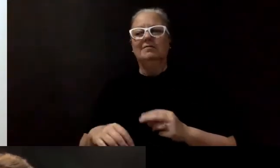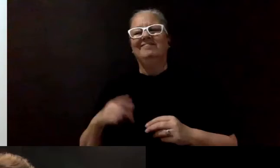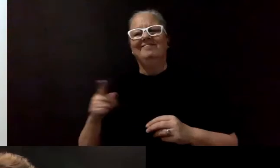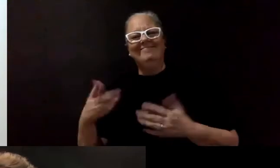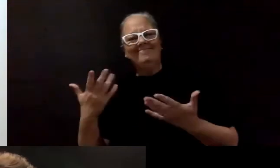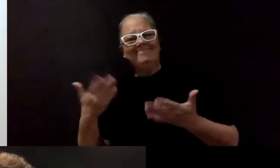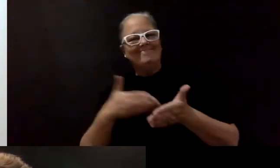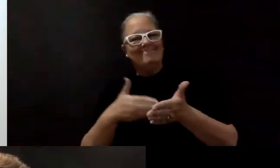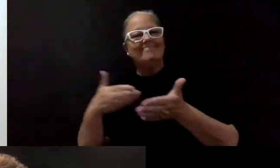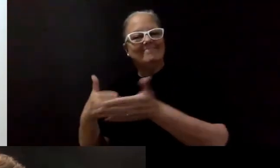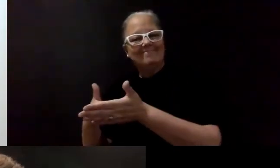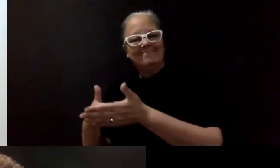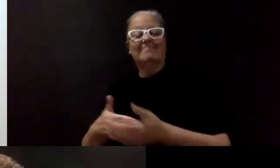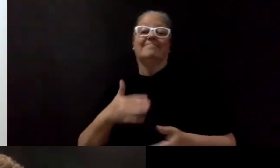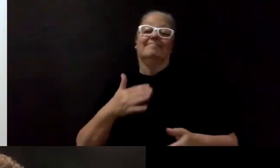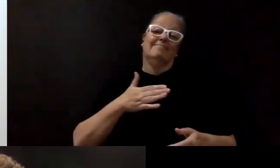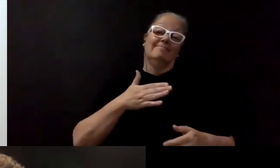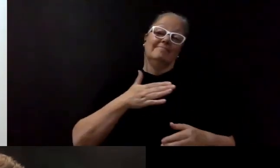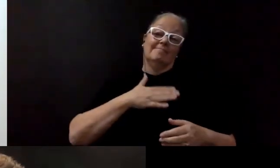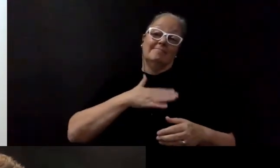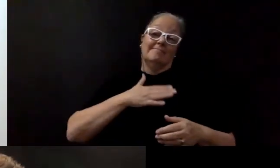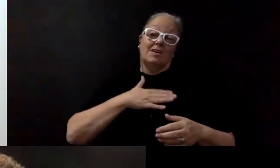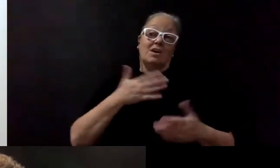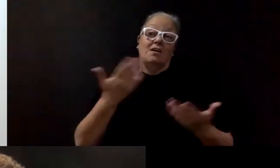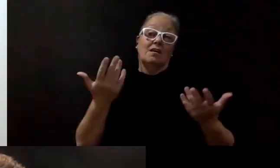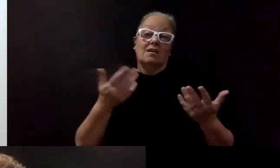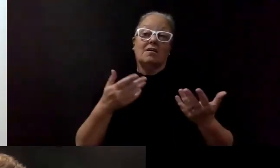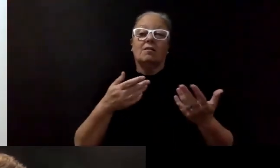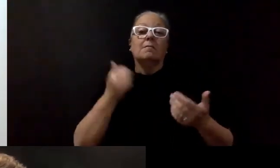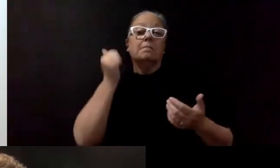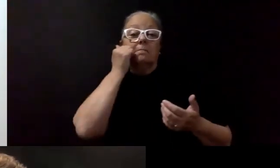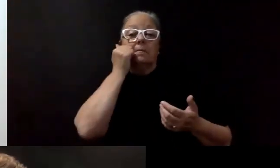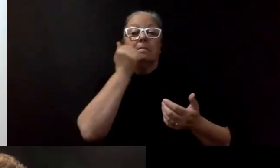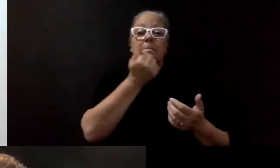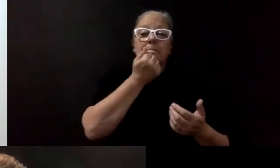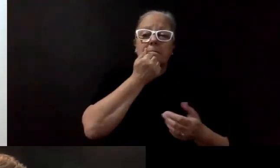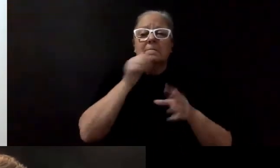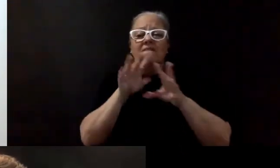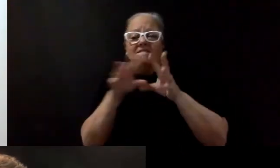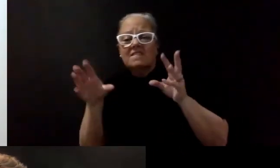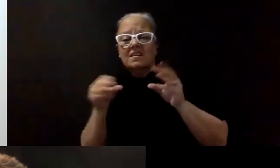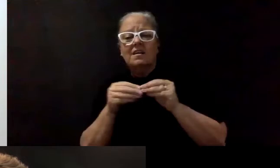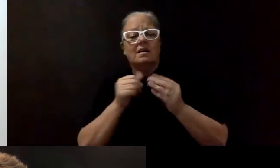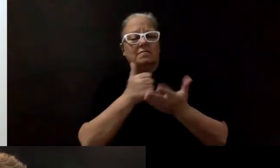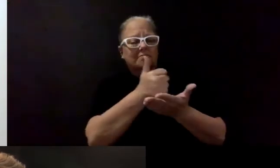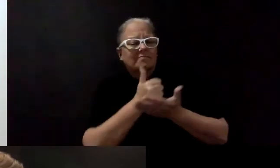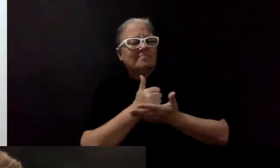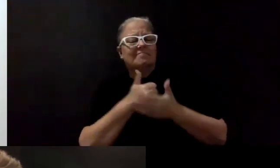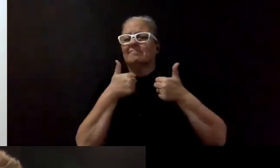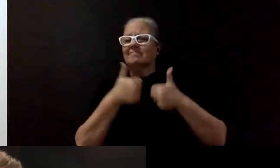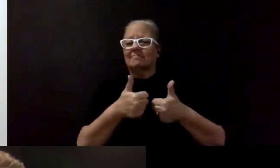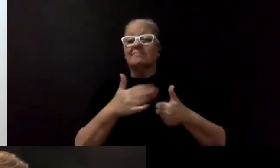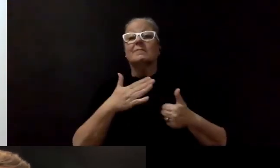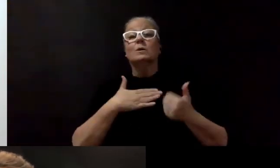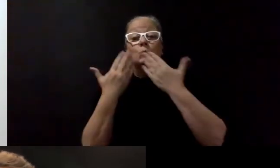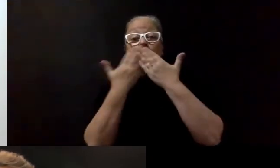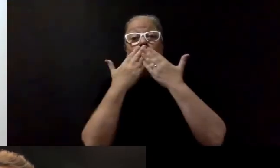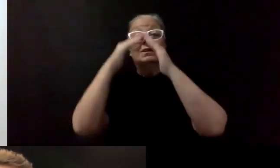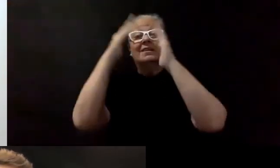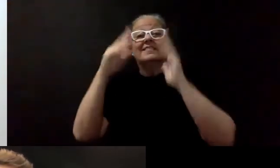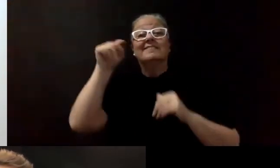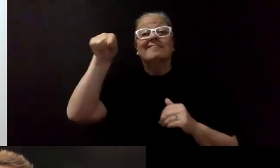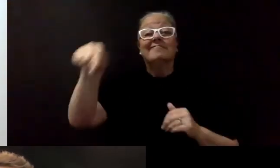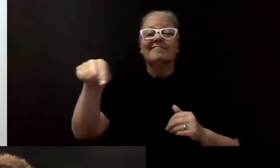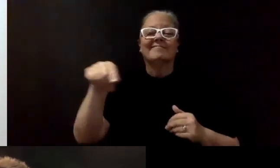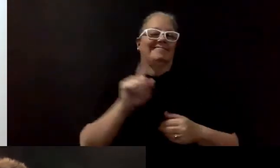mean, my parents have always been supportive, but the kind of the school that I was at wasn't. So I completely understood